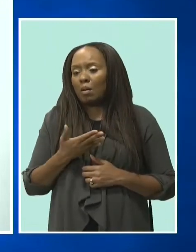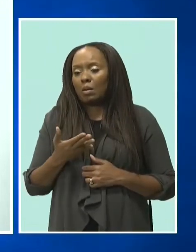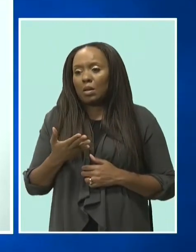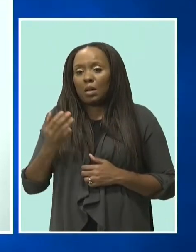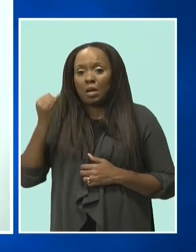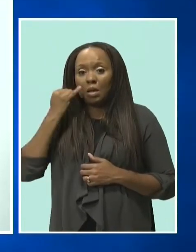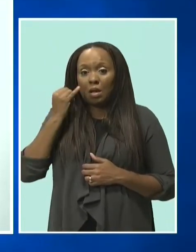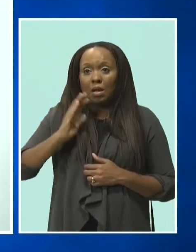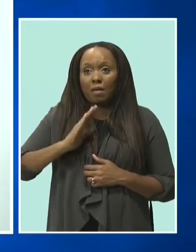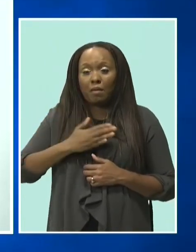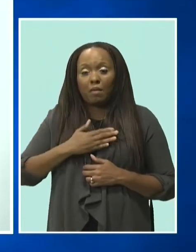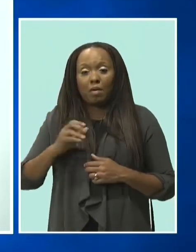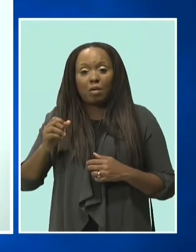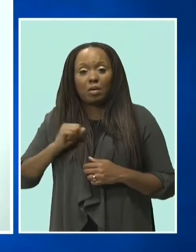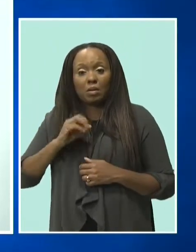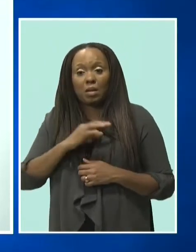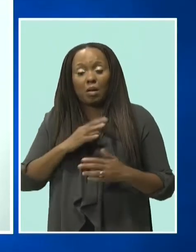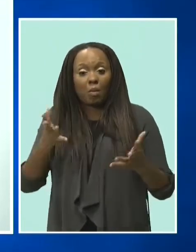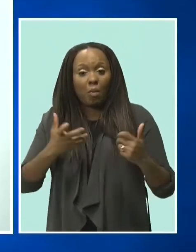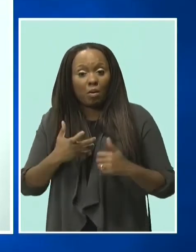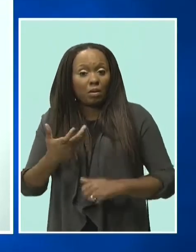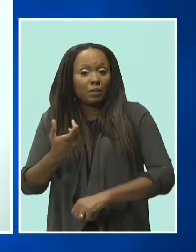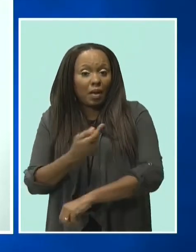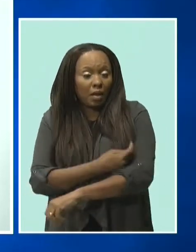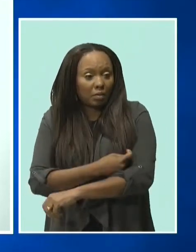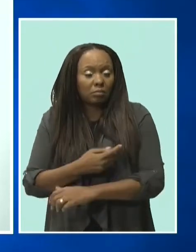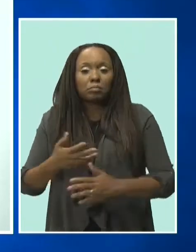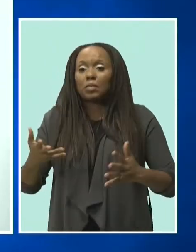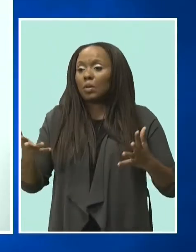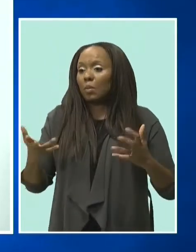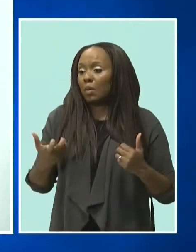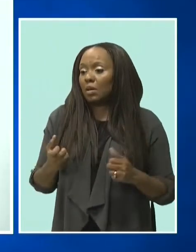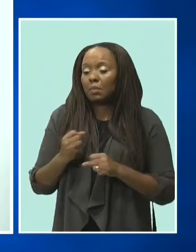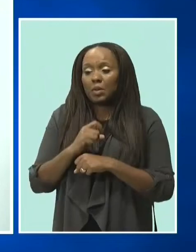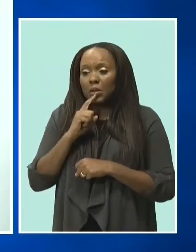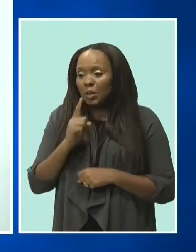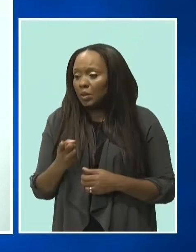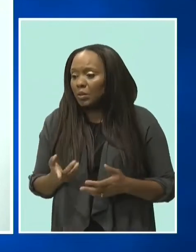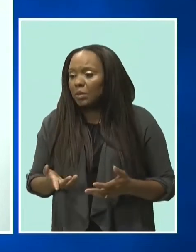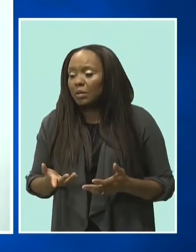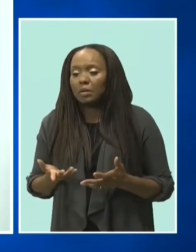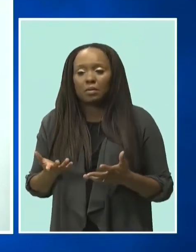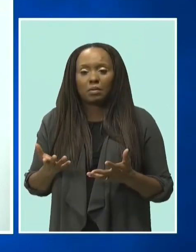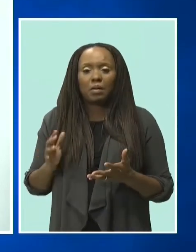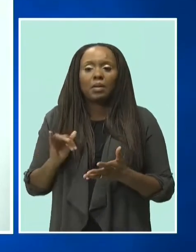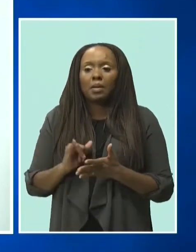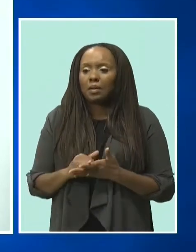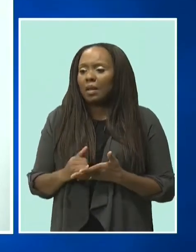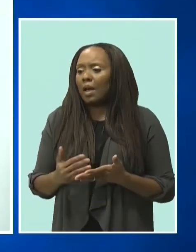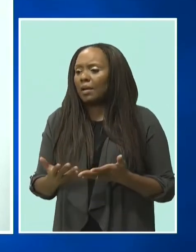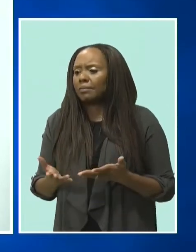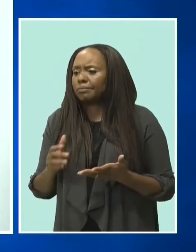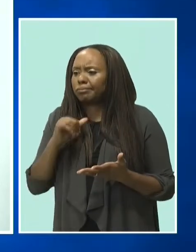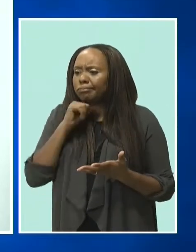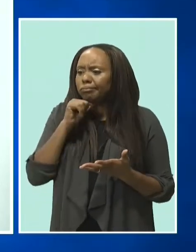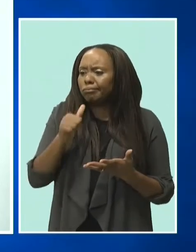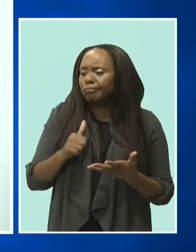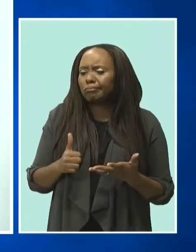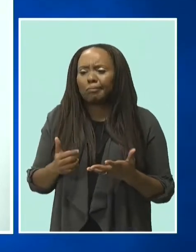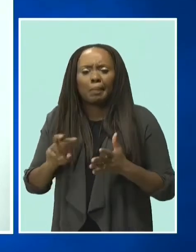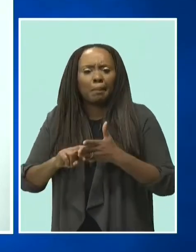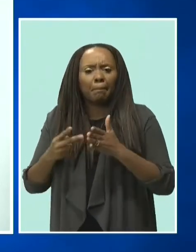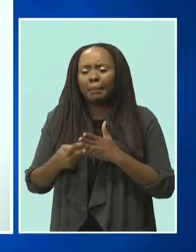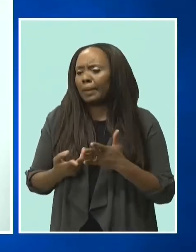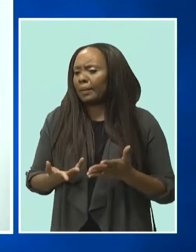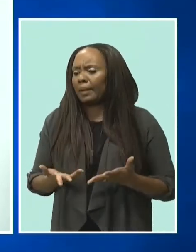choose to take the vaccine. And alternatively, we wanted to ensure that we could provide the opportunity to a wider catchment